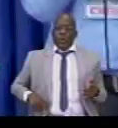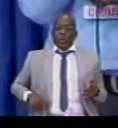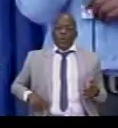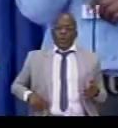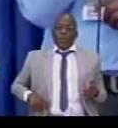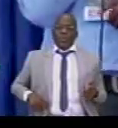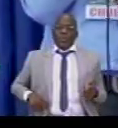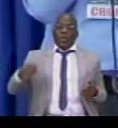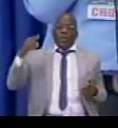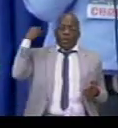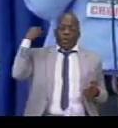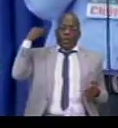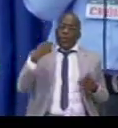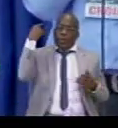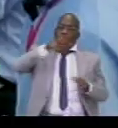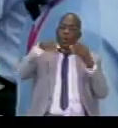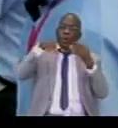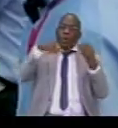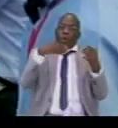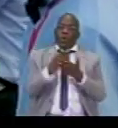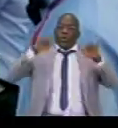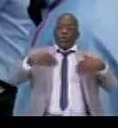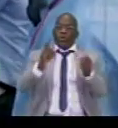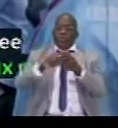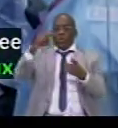Lord. For all you've given to me